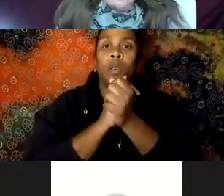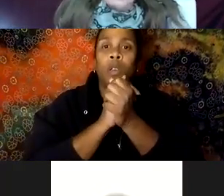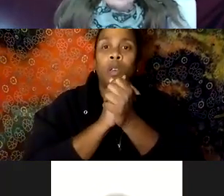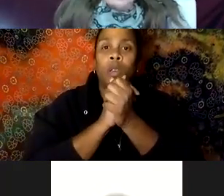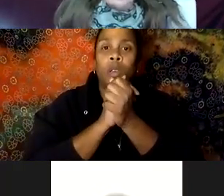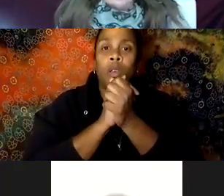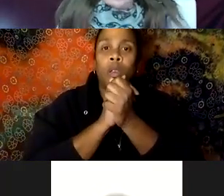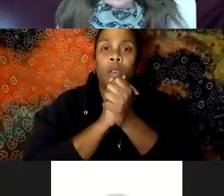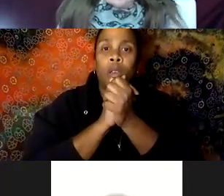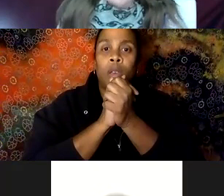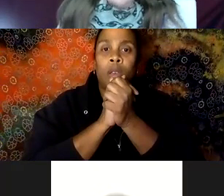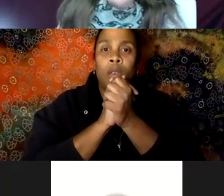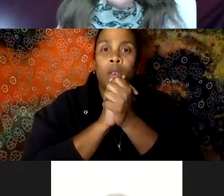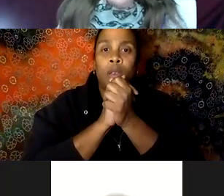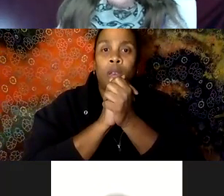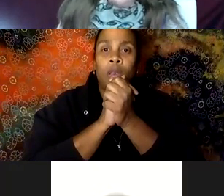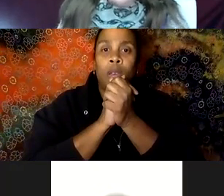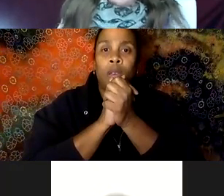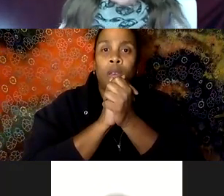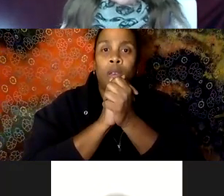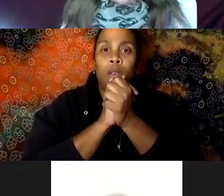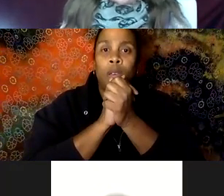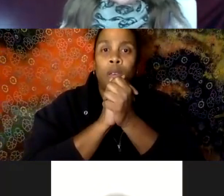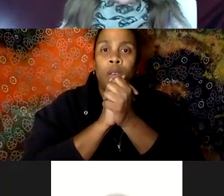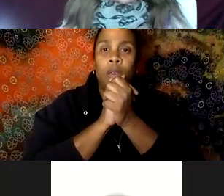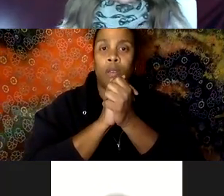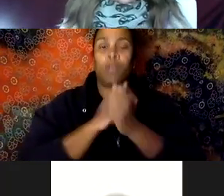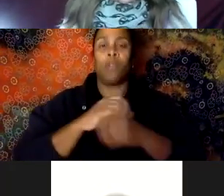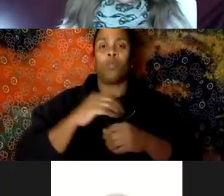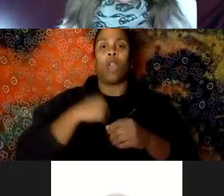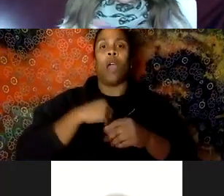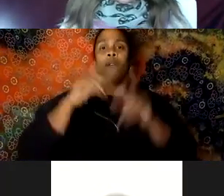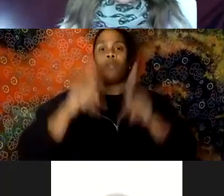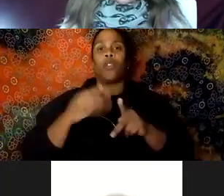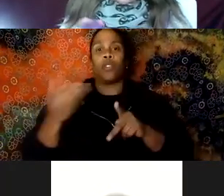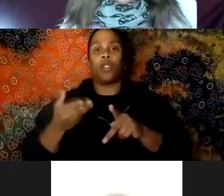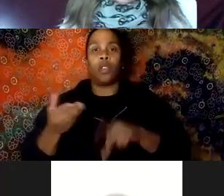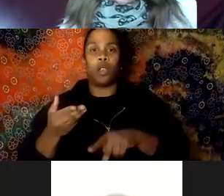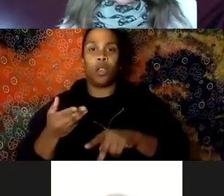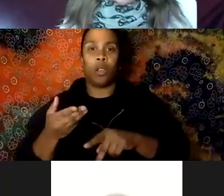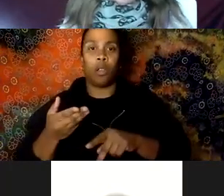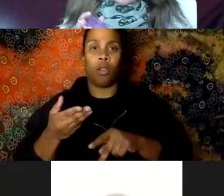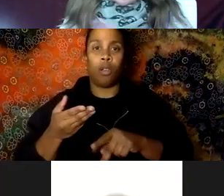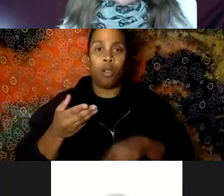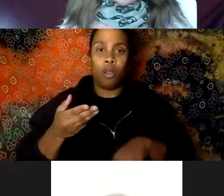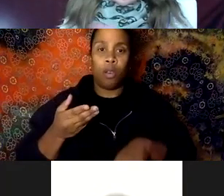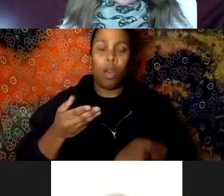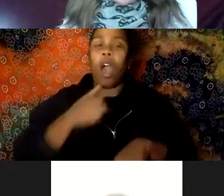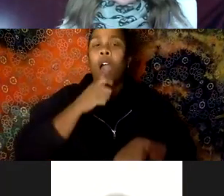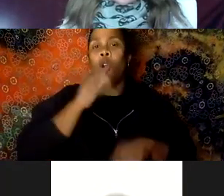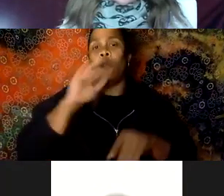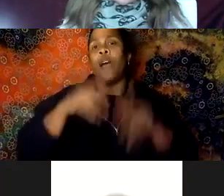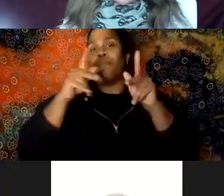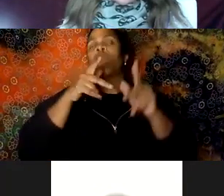who's understanding what we do from Sharon is also a practitioner, and I'm hopeful that that person will be in other panels and our fairs as a